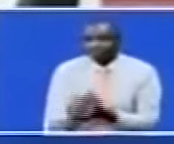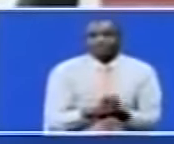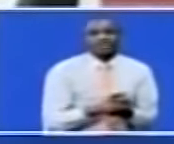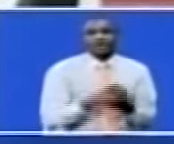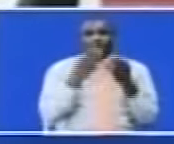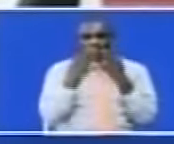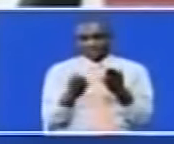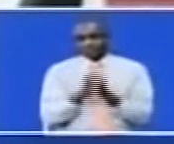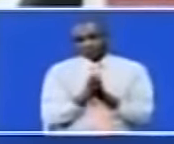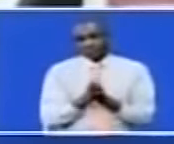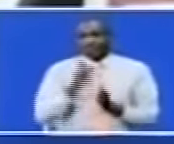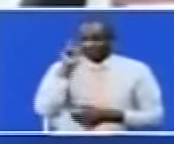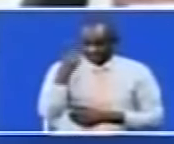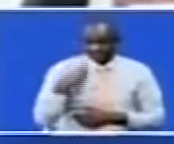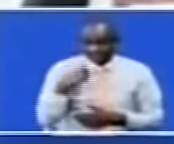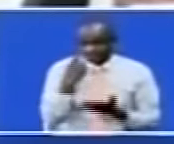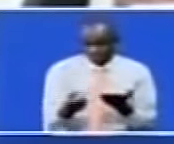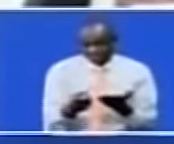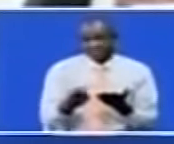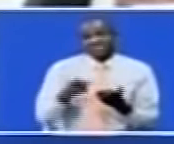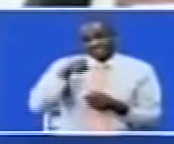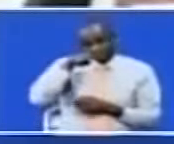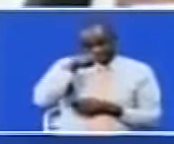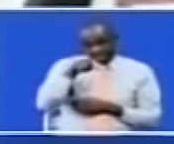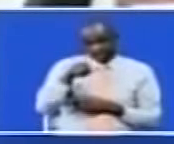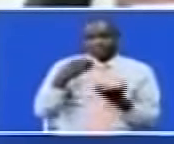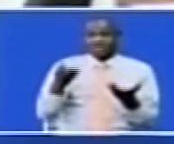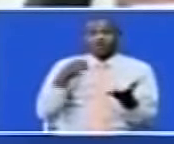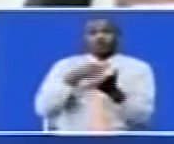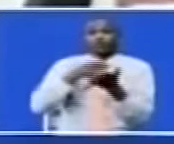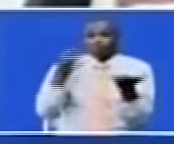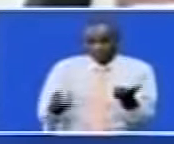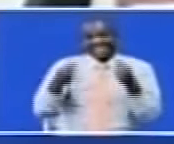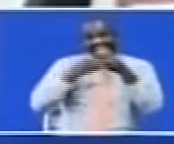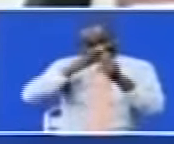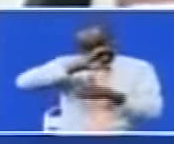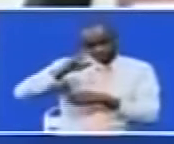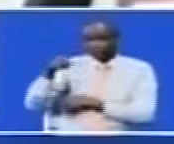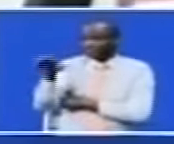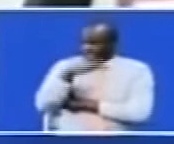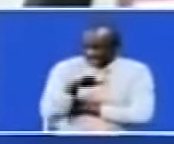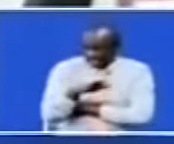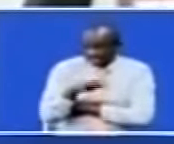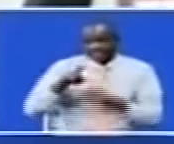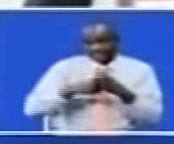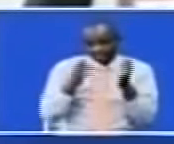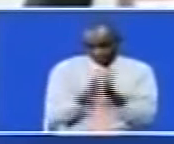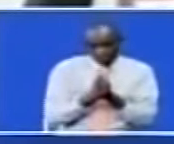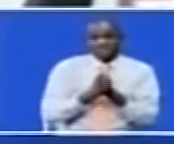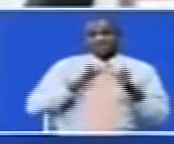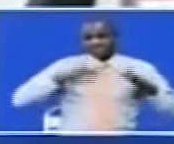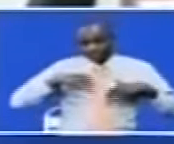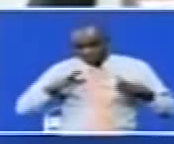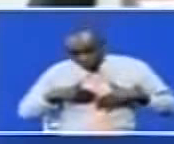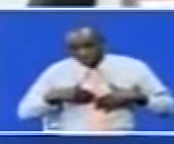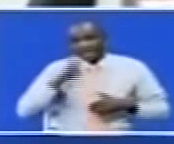Linda. First and foremost, let me say that the North Rift Economic Block comprises of the 8 counties of this region. That is starting from Samburu,